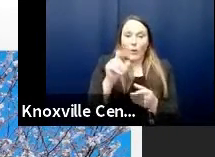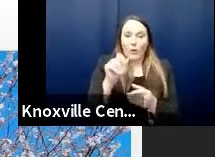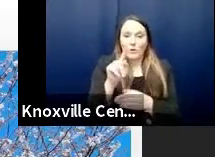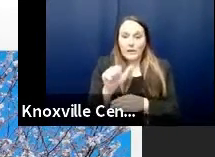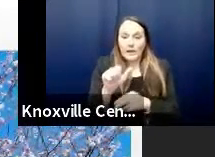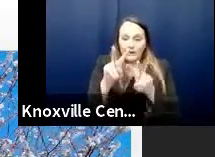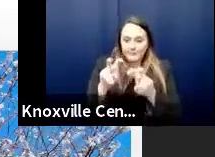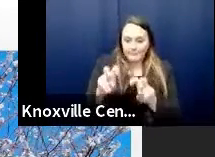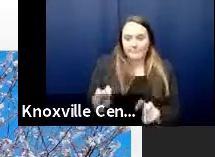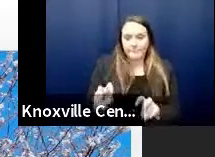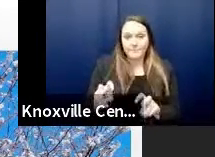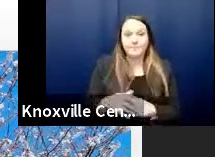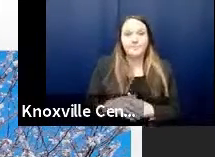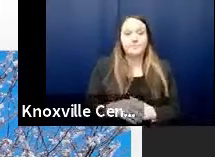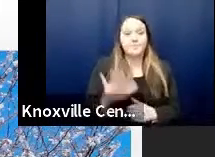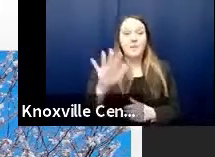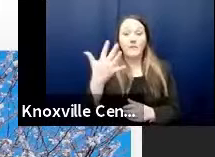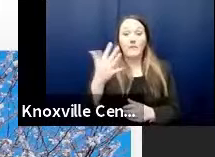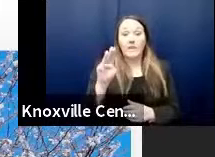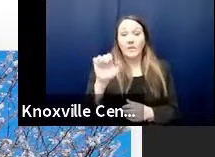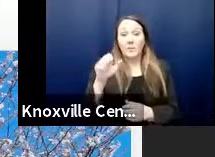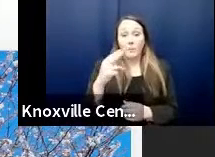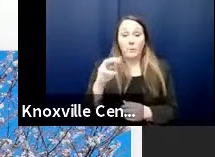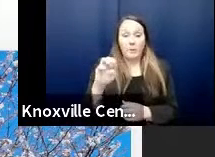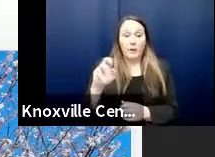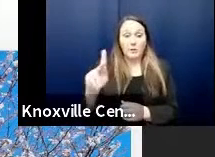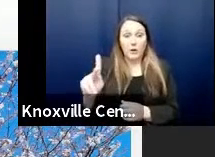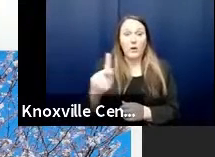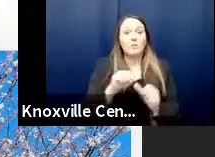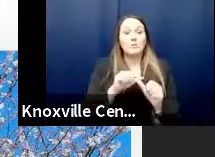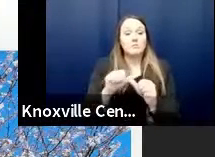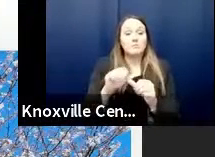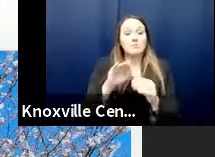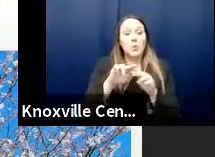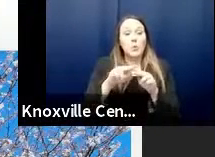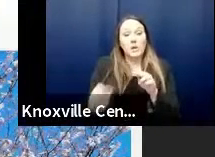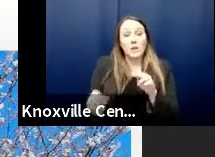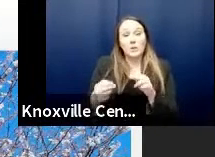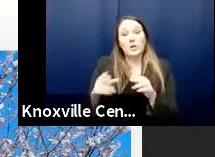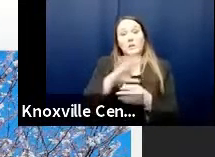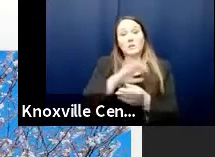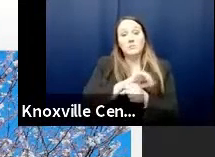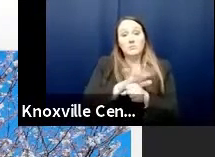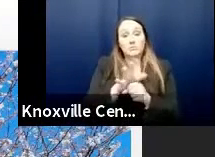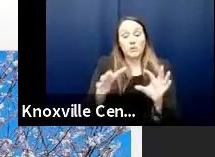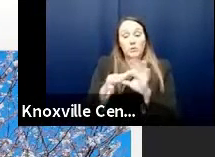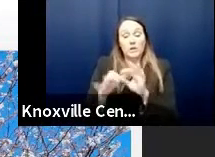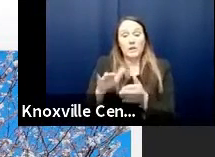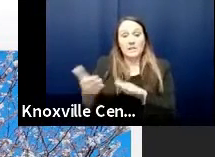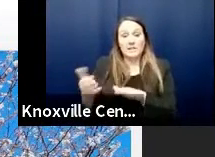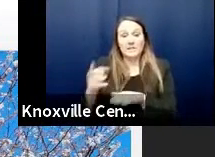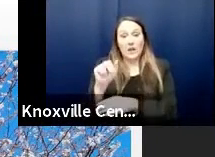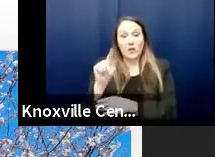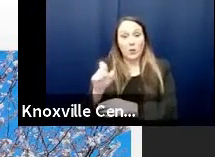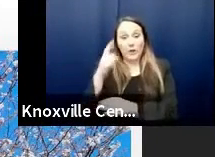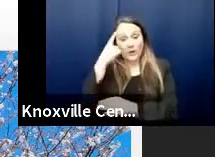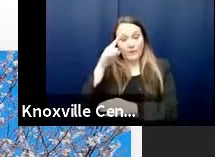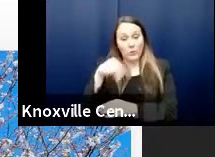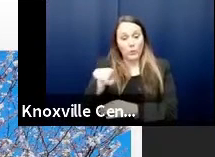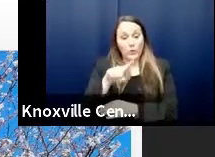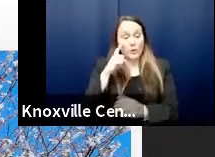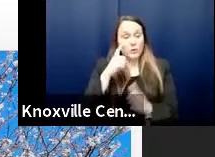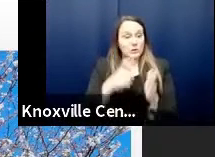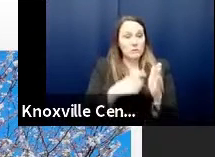consideration. Our 5th benchmark, sustained or decreased COVID-19 related death rate for identified positives and probable